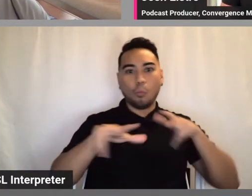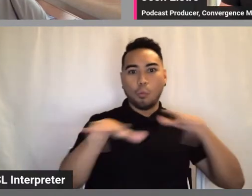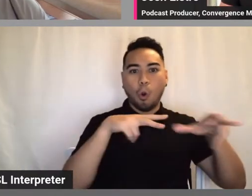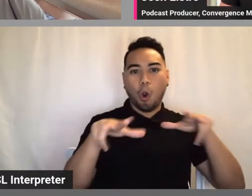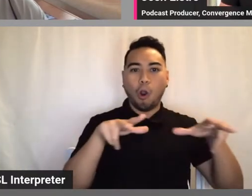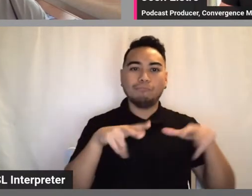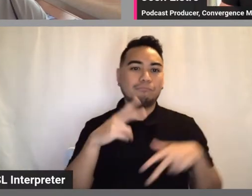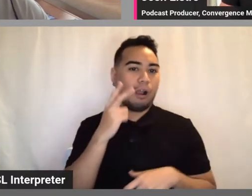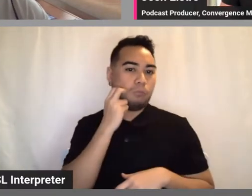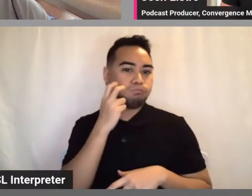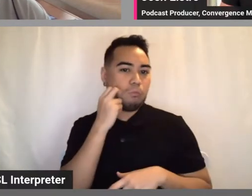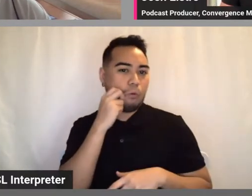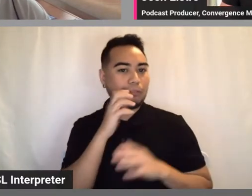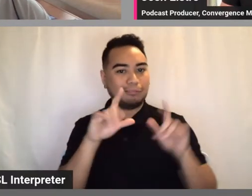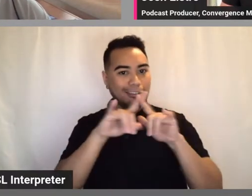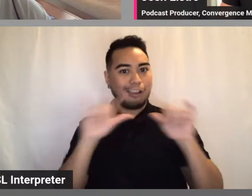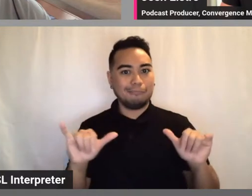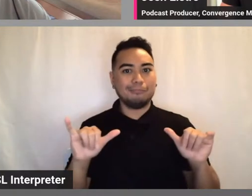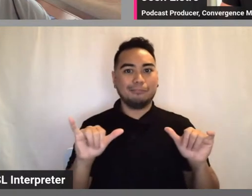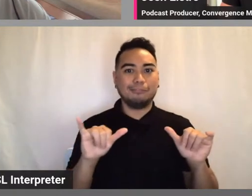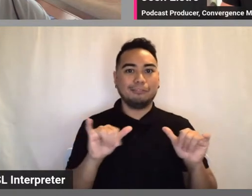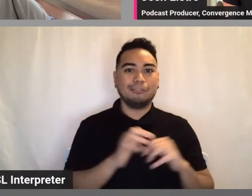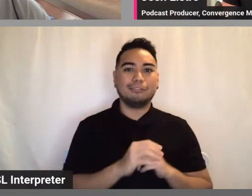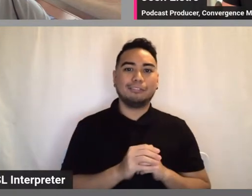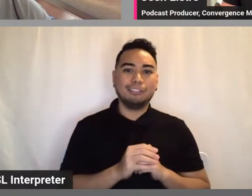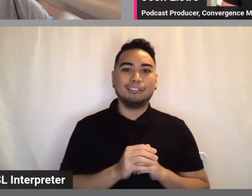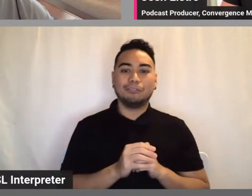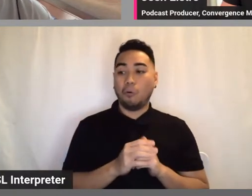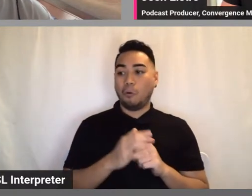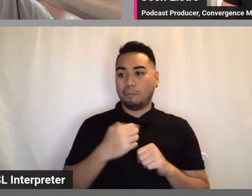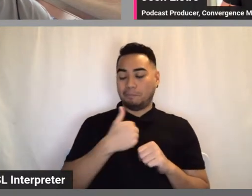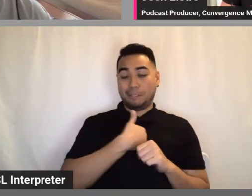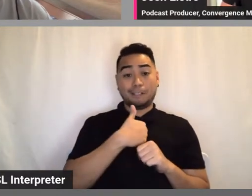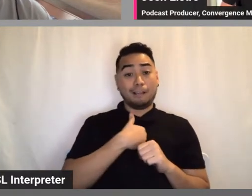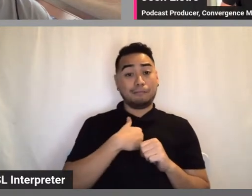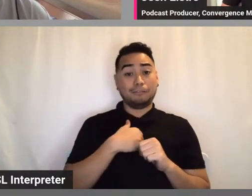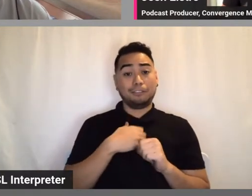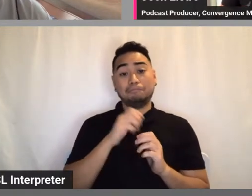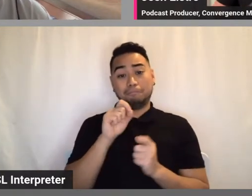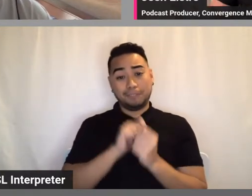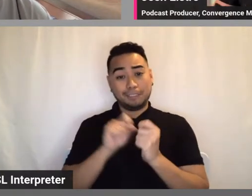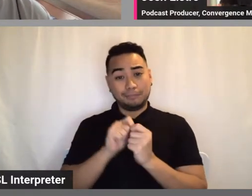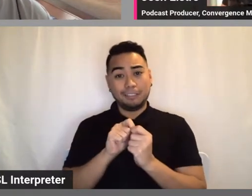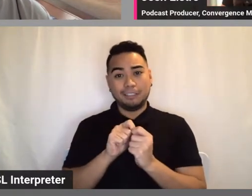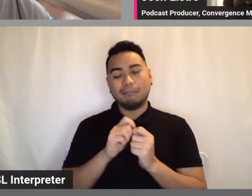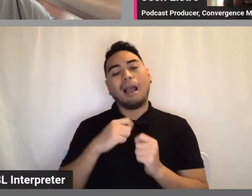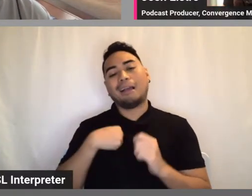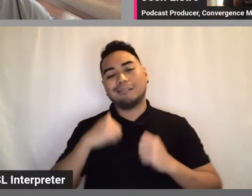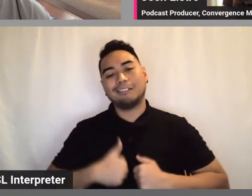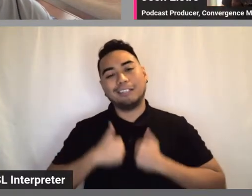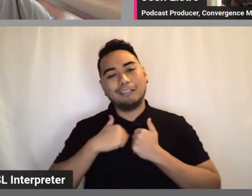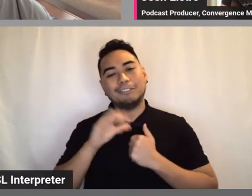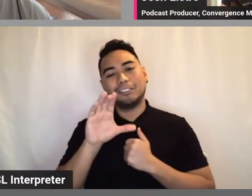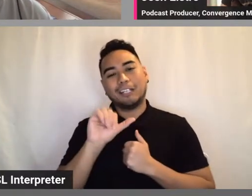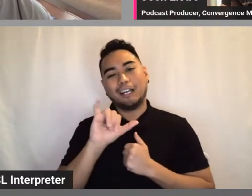time. And I think for folks like myself, I live in Cincinnati, so there's not a lot of left movement